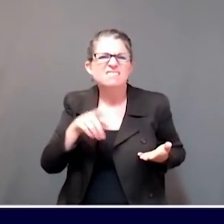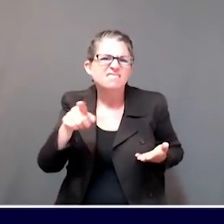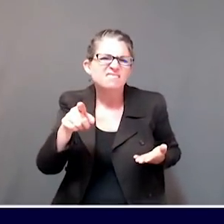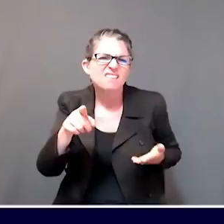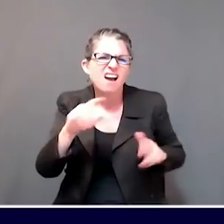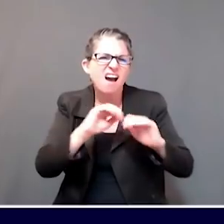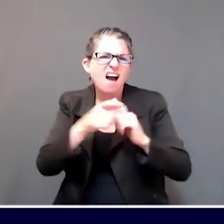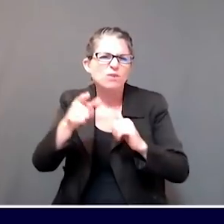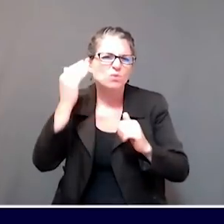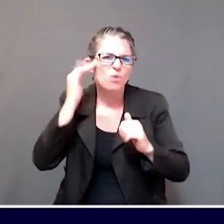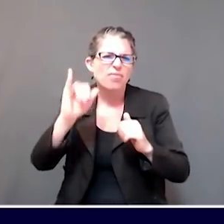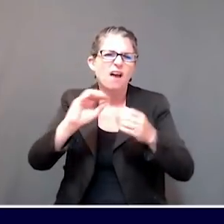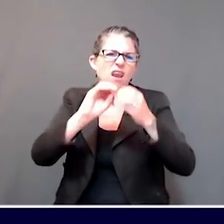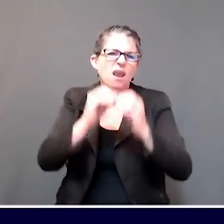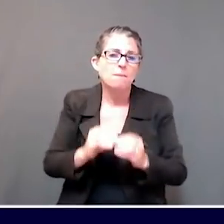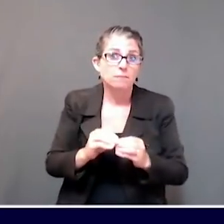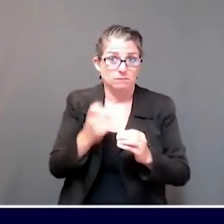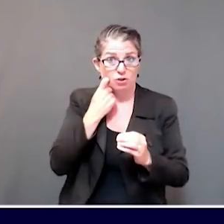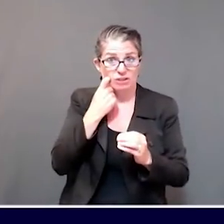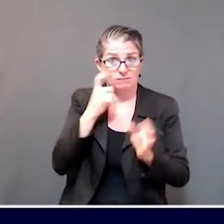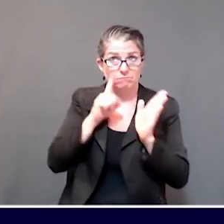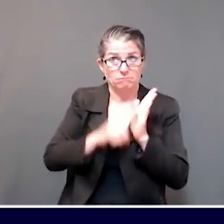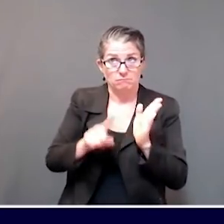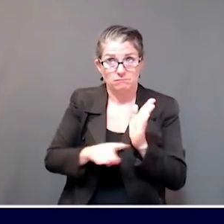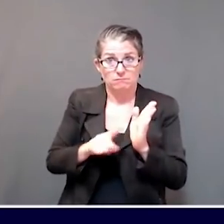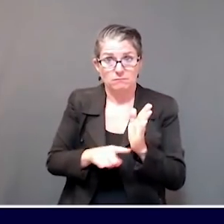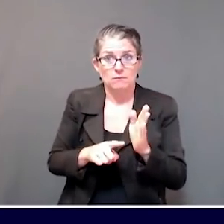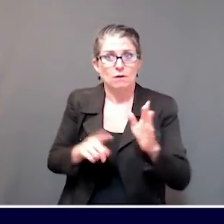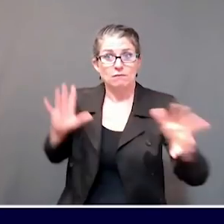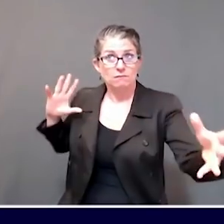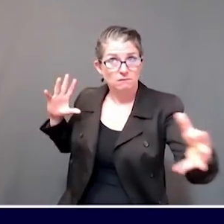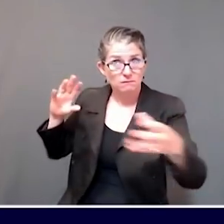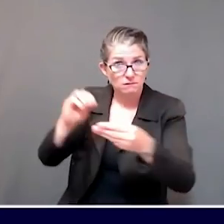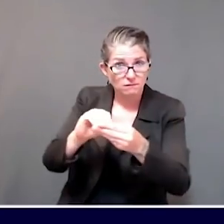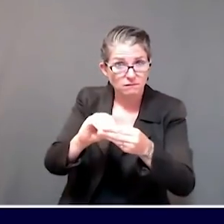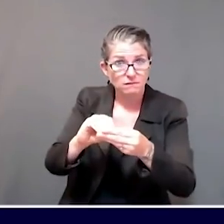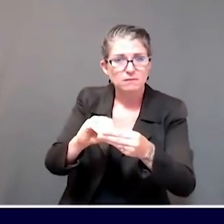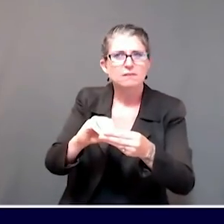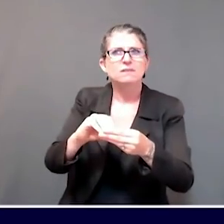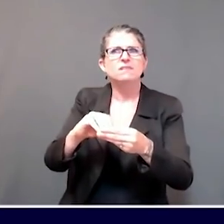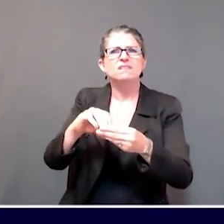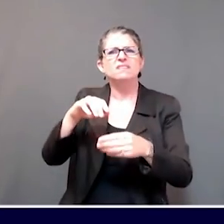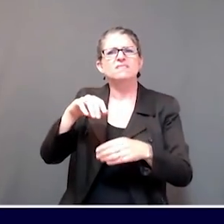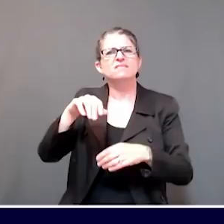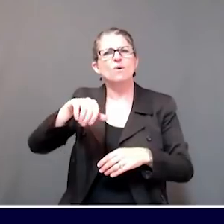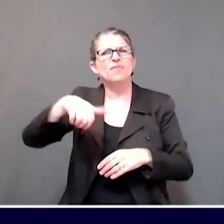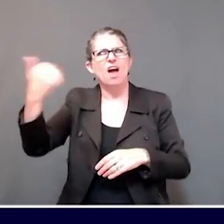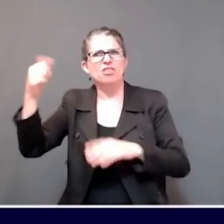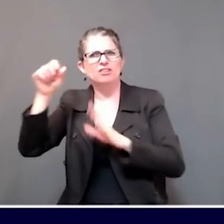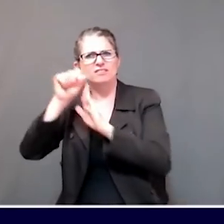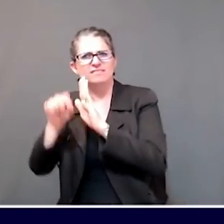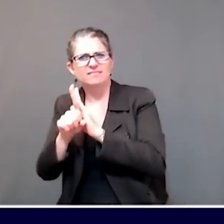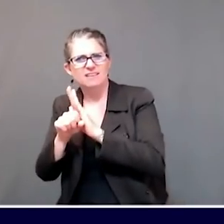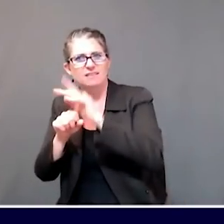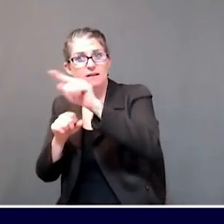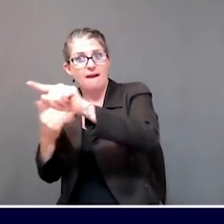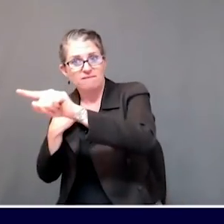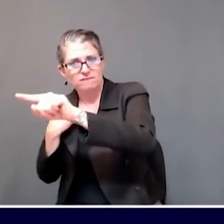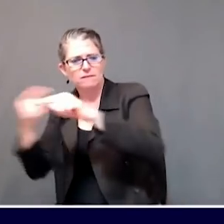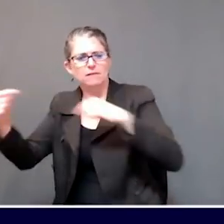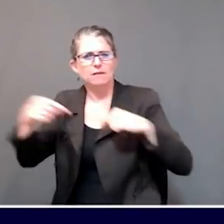in out-of-state visitors versus Mainers? Sure. So that 111, Patty, is since we began